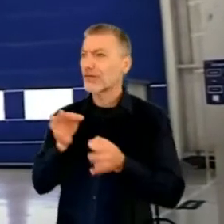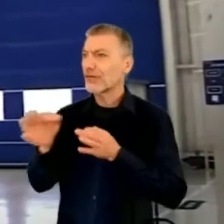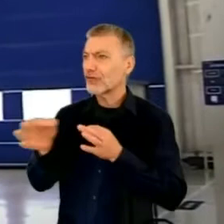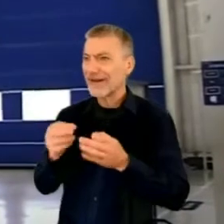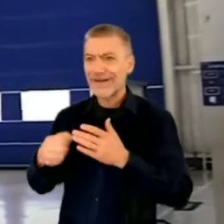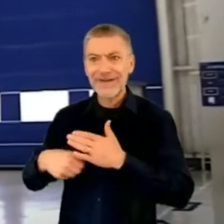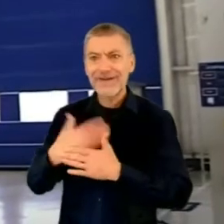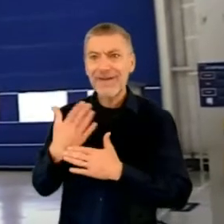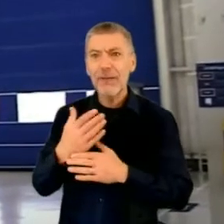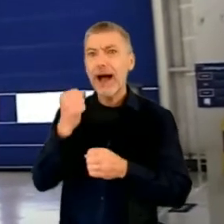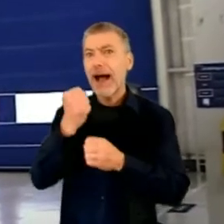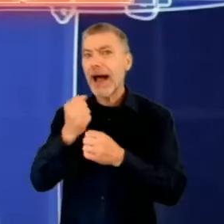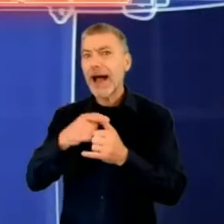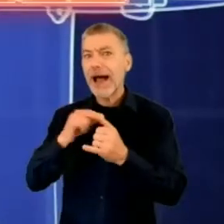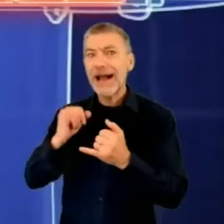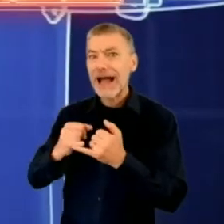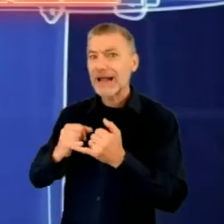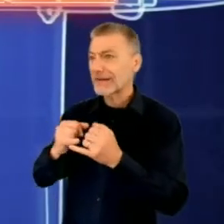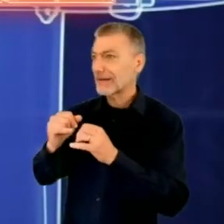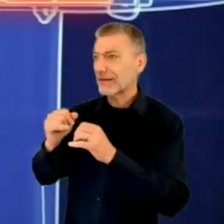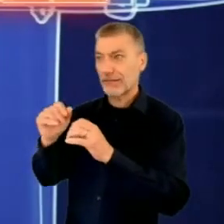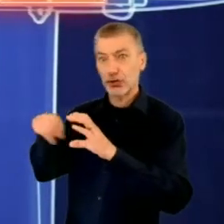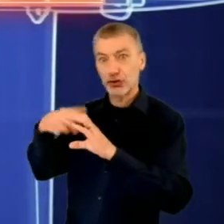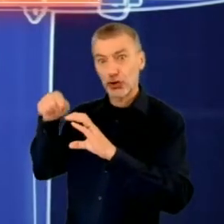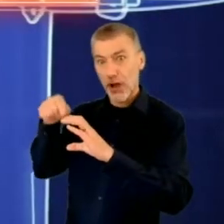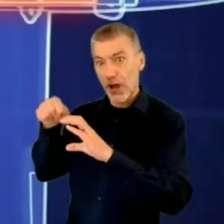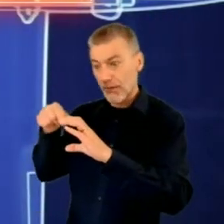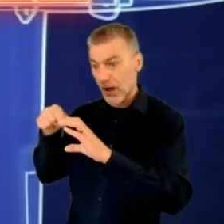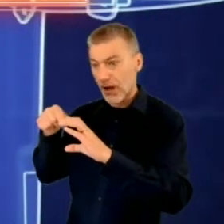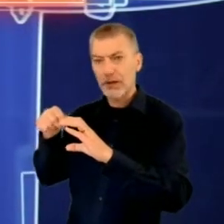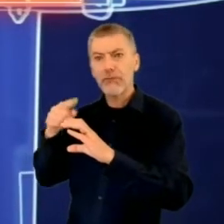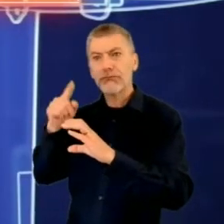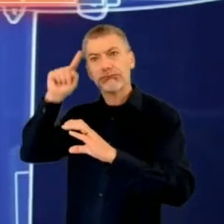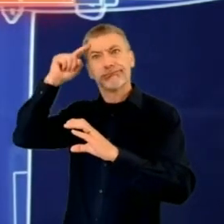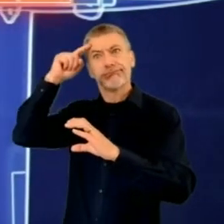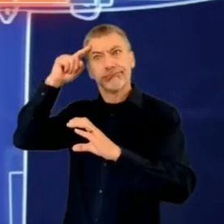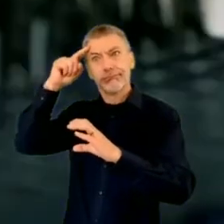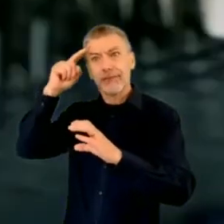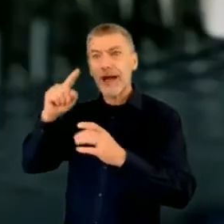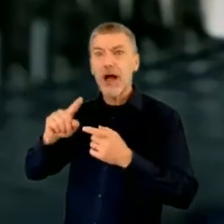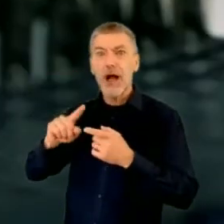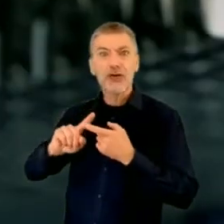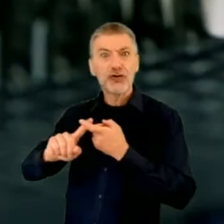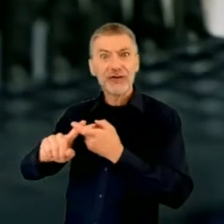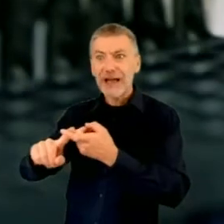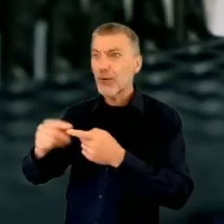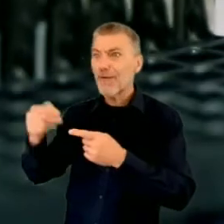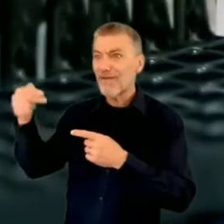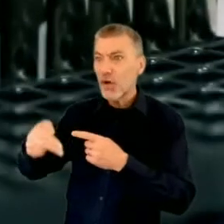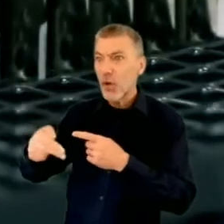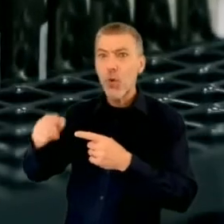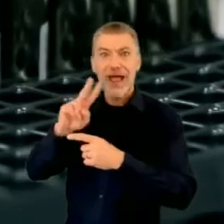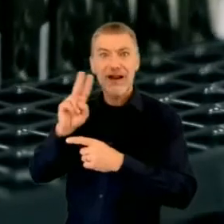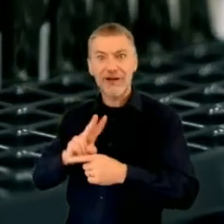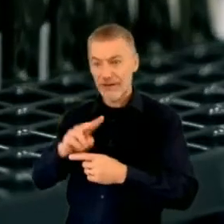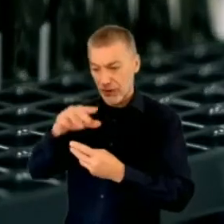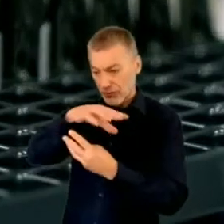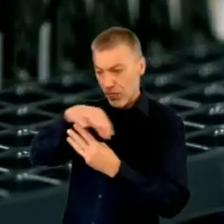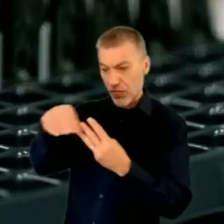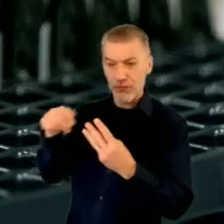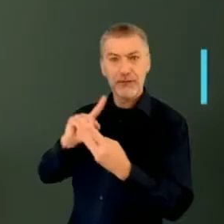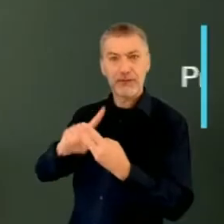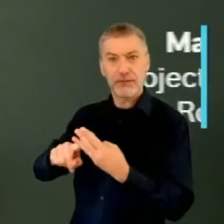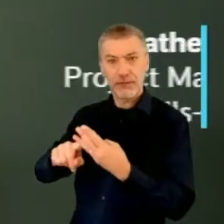turbine, champion electrification and also sustainable aviation fuels. We're going to need all three to go to zero